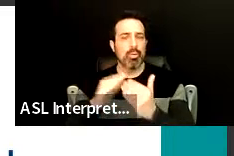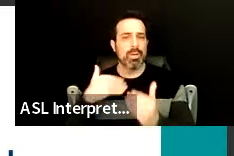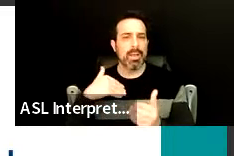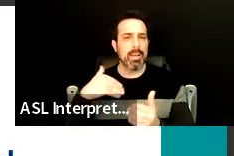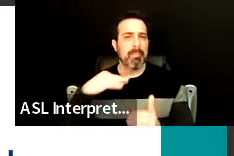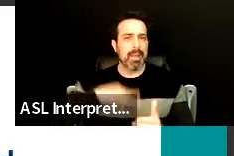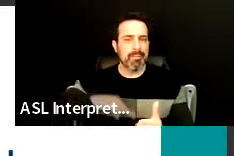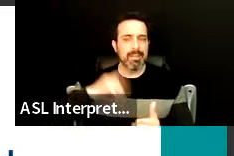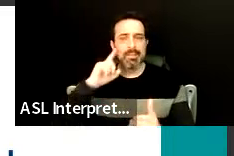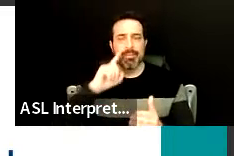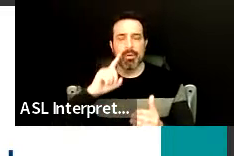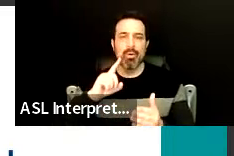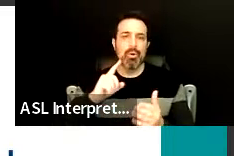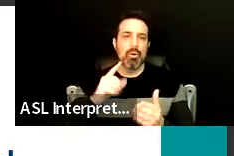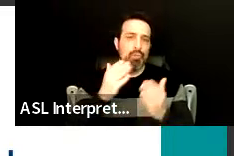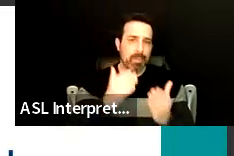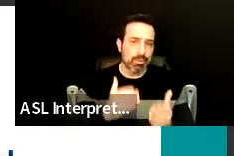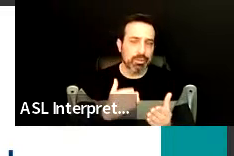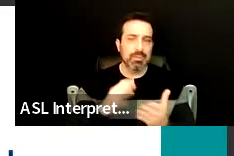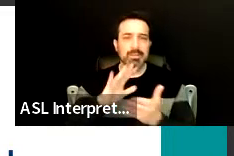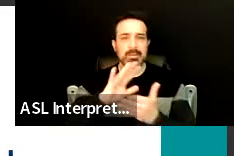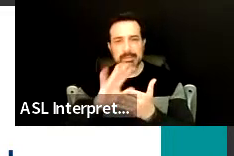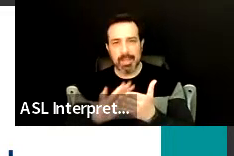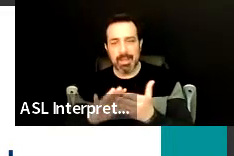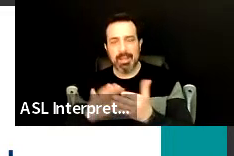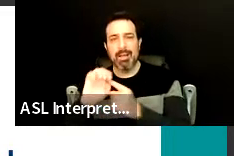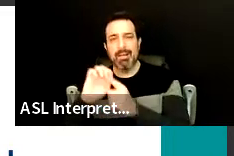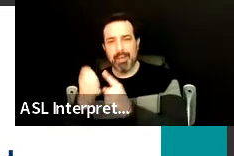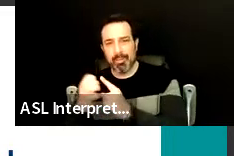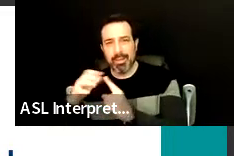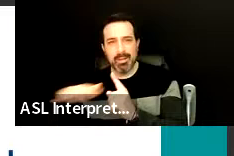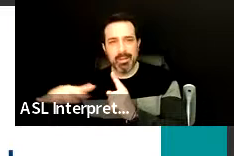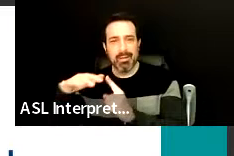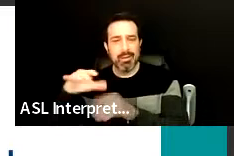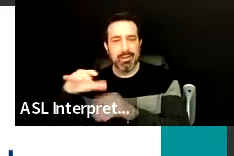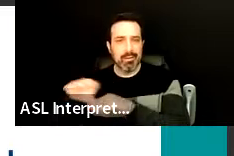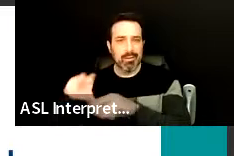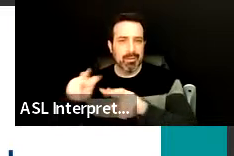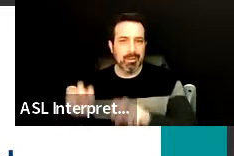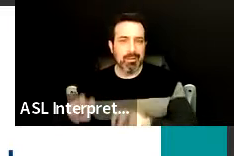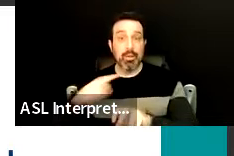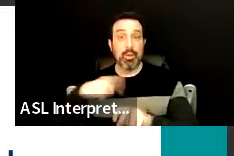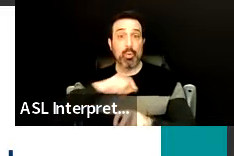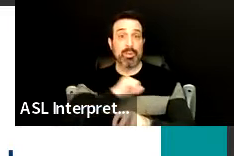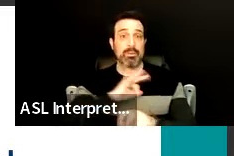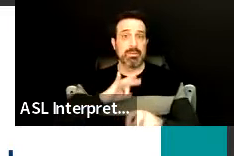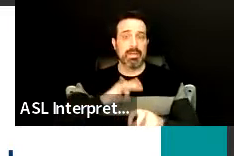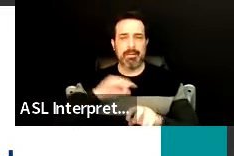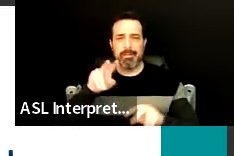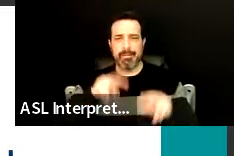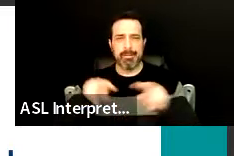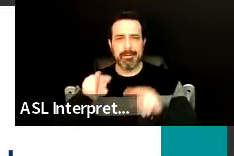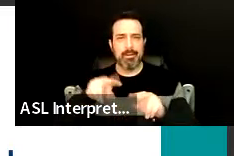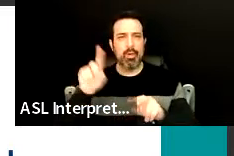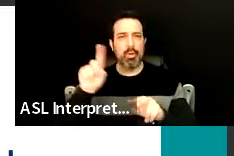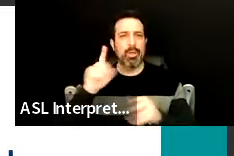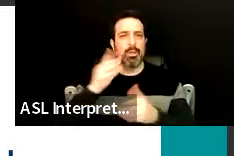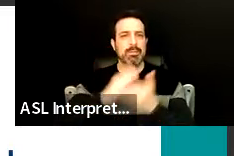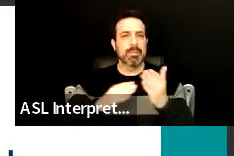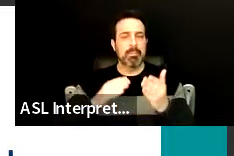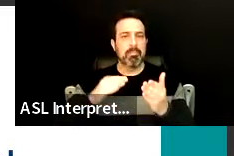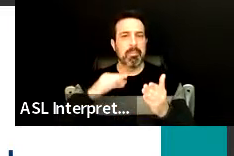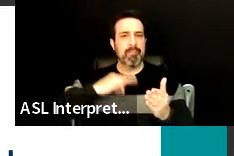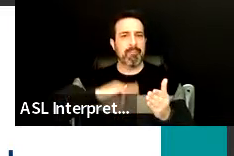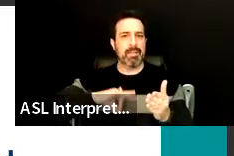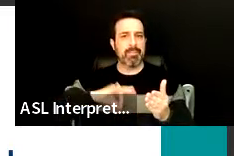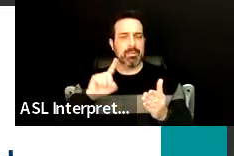both design and environmental analysis. We as staff are identifying the venue for where some benefits may live. So